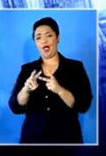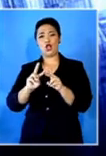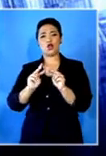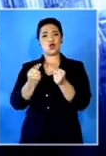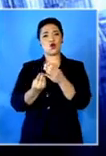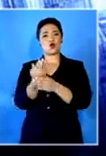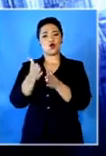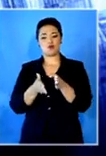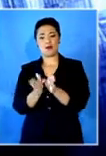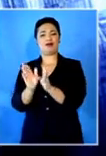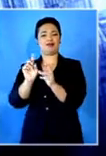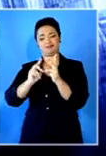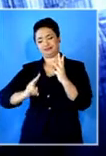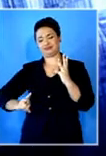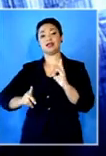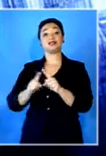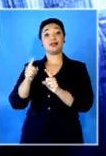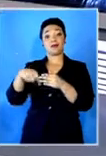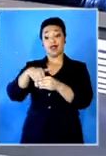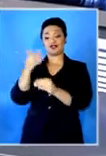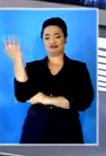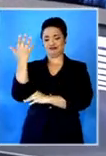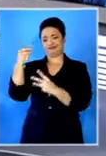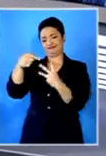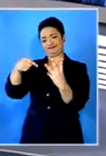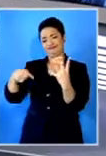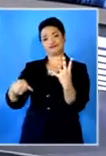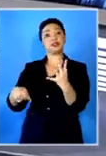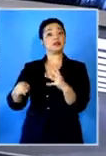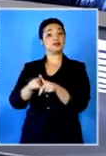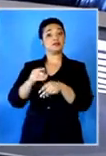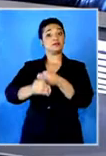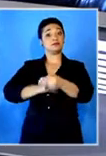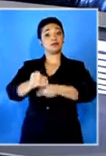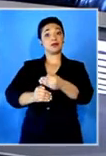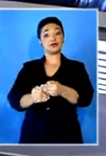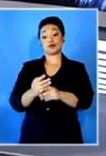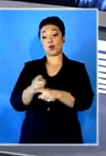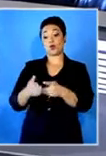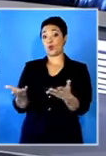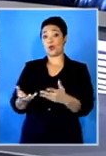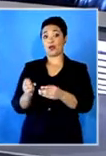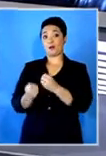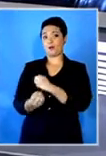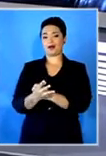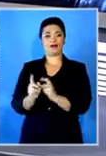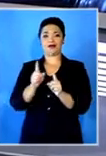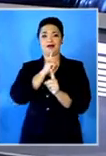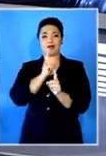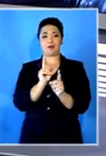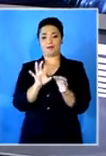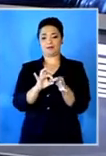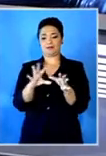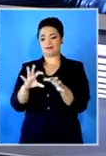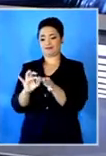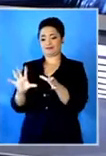kind of dissonance between that and the manifesto, and the, you know, the kind of the proceedings that went on this weekend in Mpumalanga. So I think